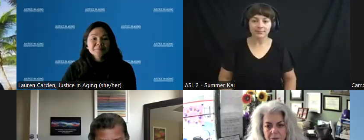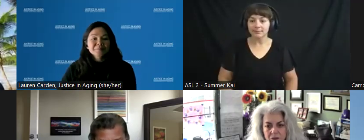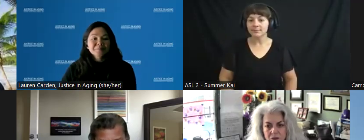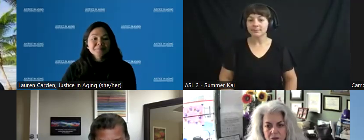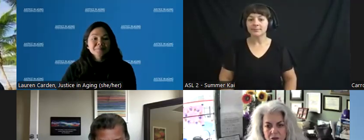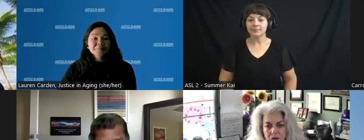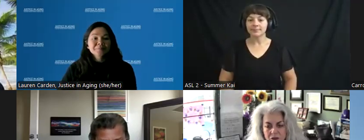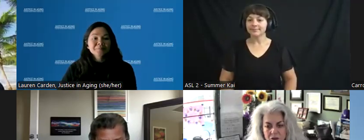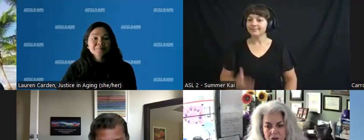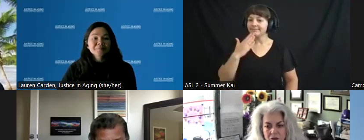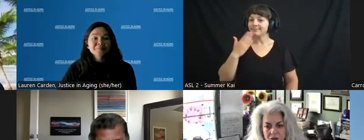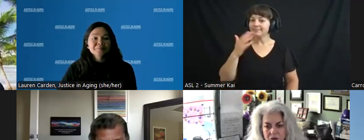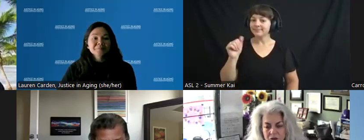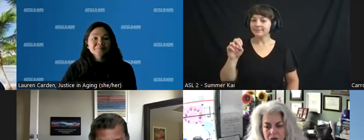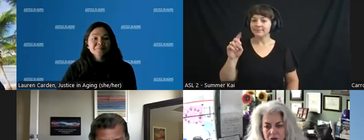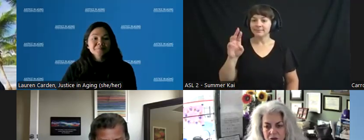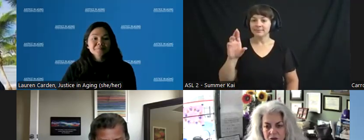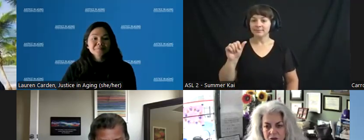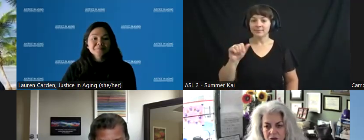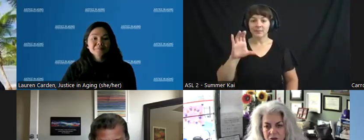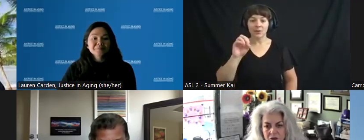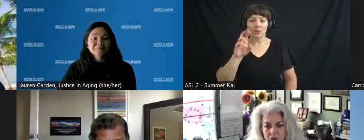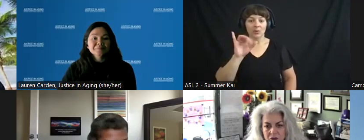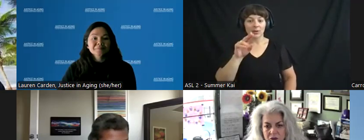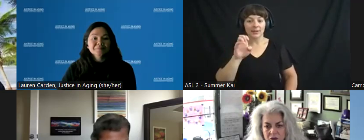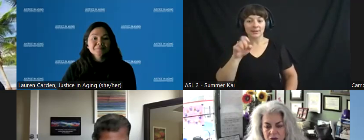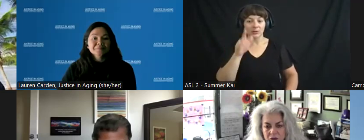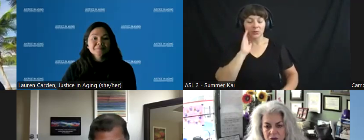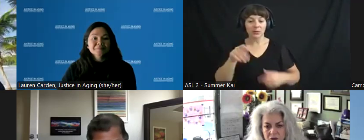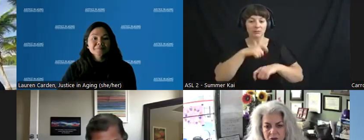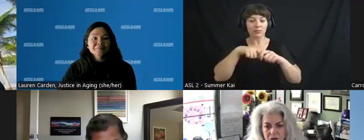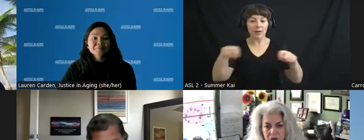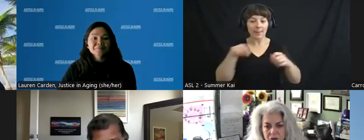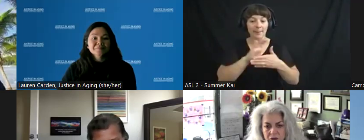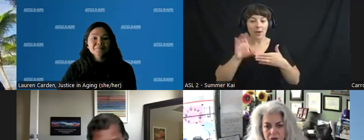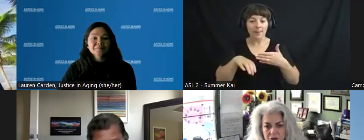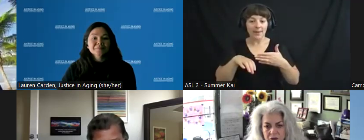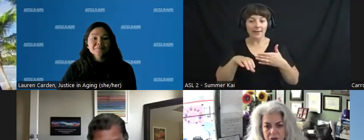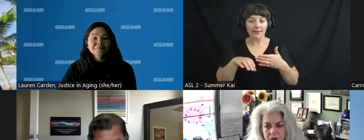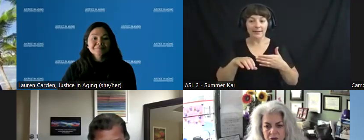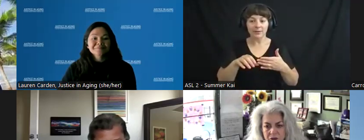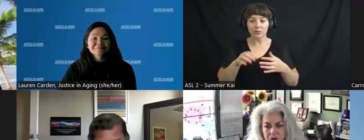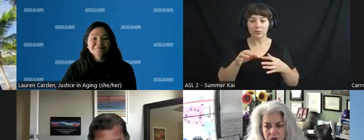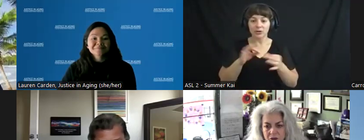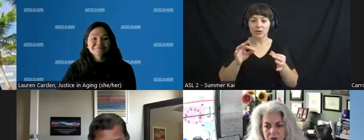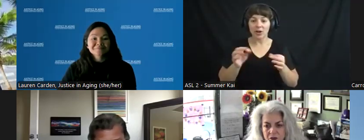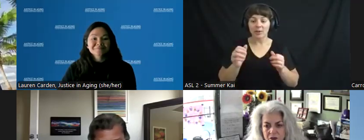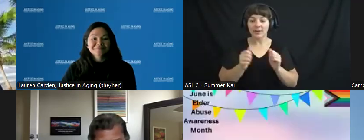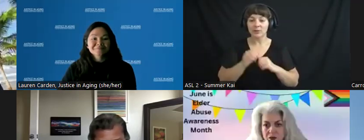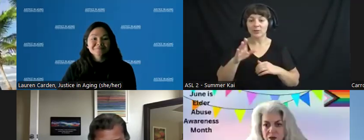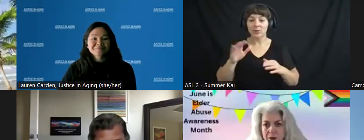Thank you, Andrea. Corinne, do you want to close us out with the last comments on this particular subcommittee